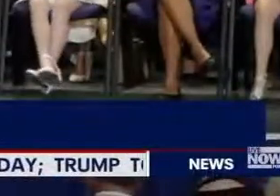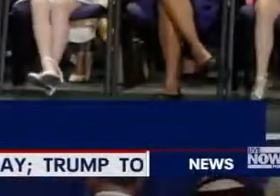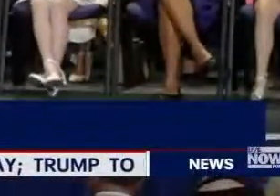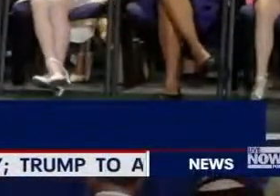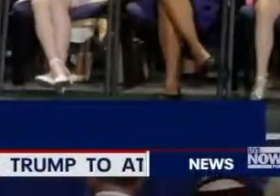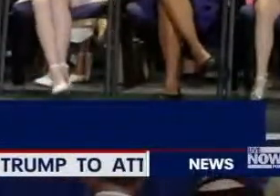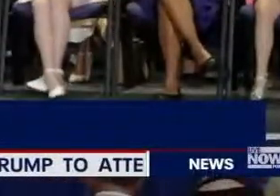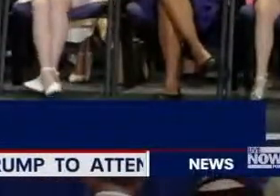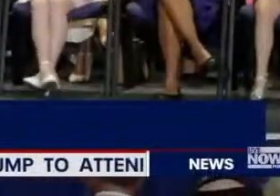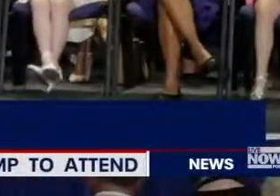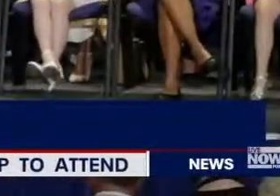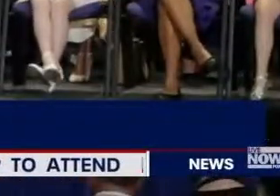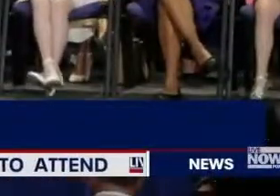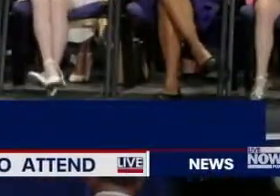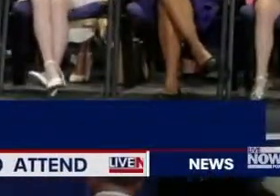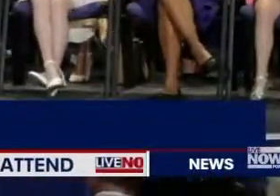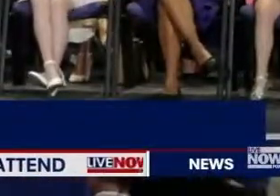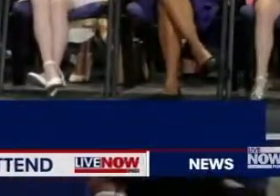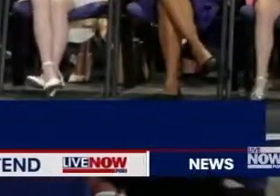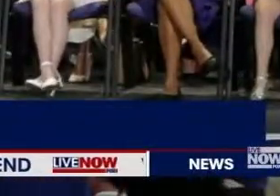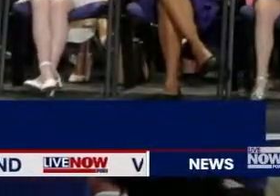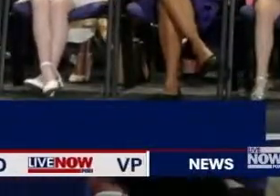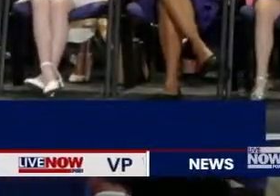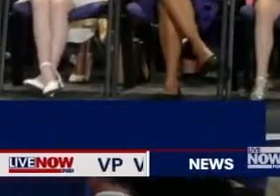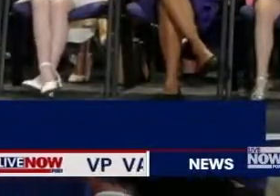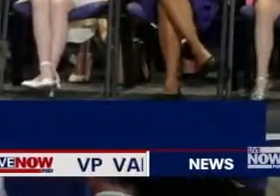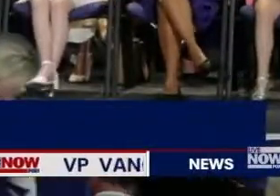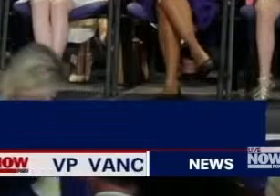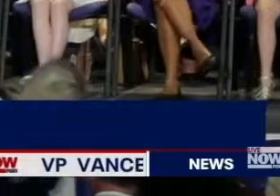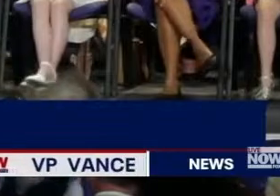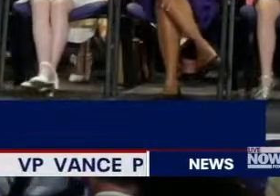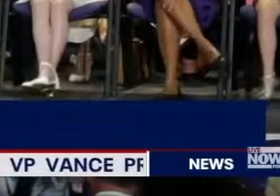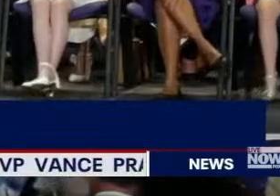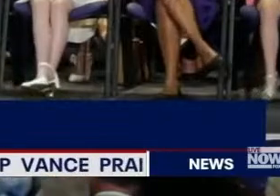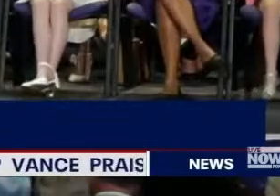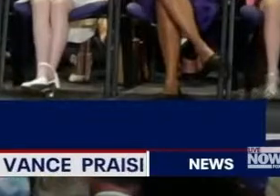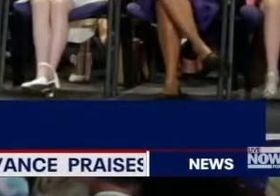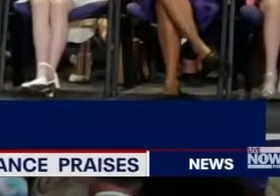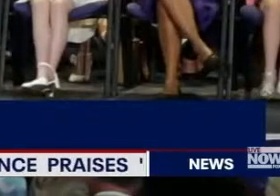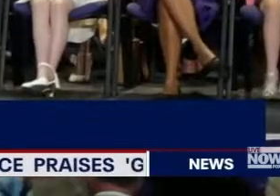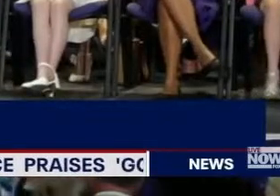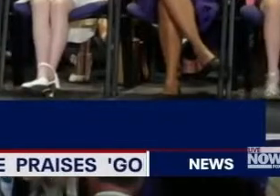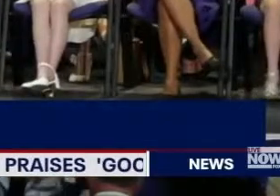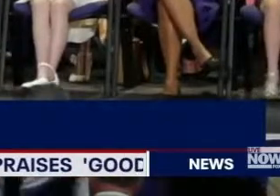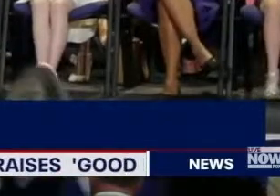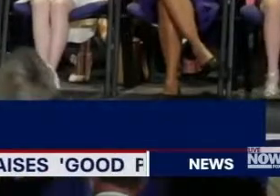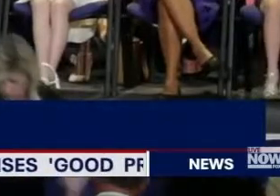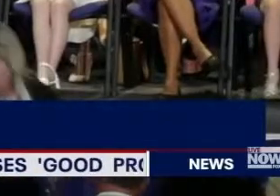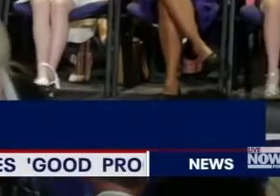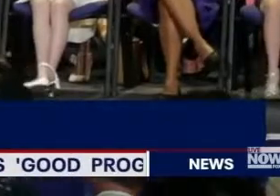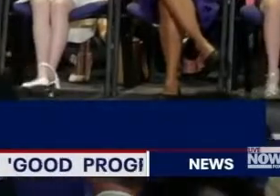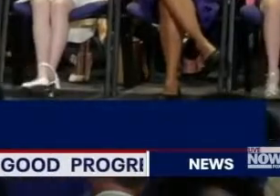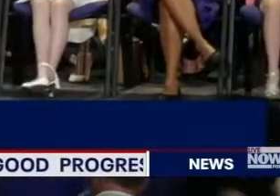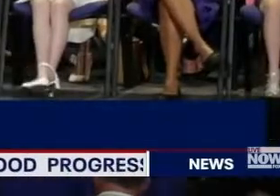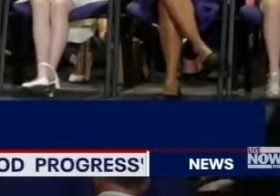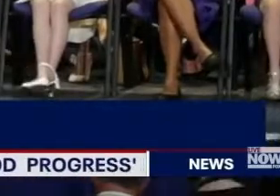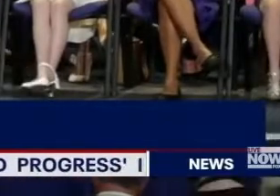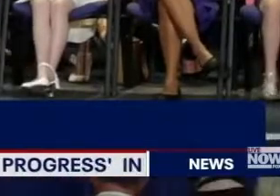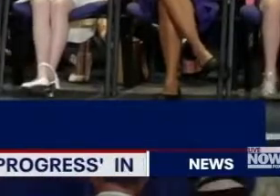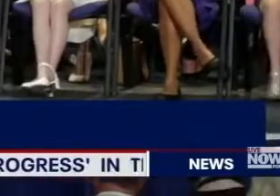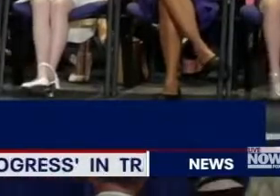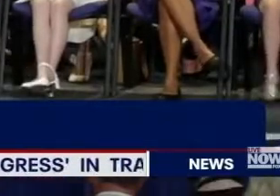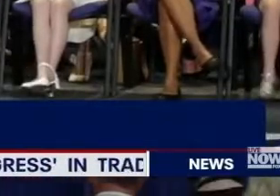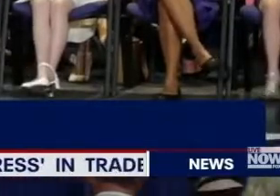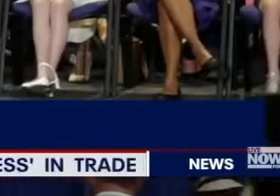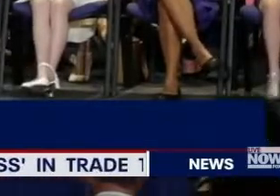also do a little reading from the HHS Gov website. Here's what it says. U.S. Health